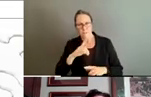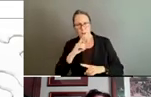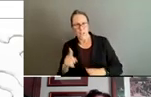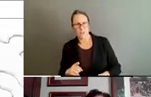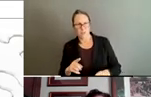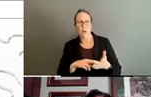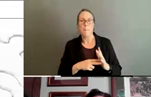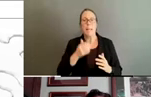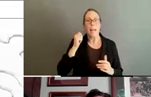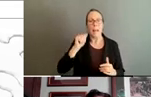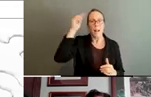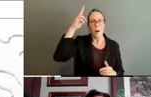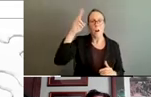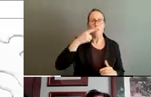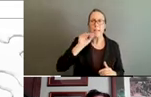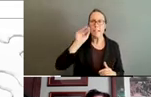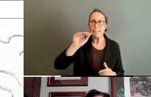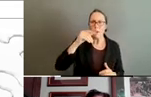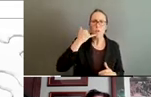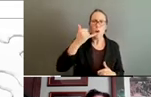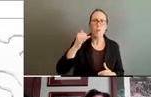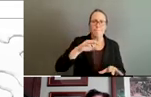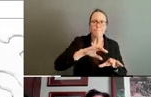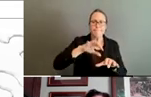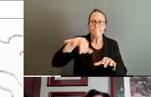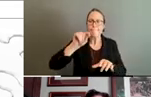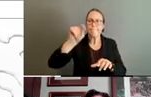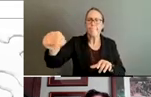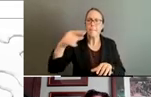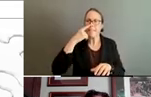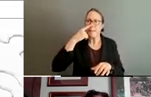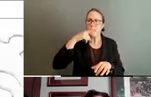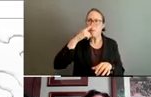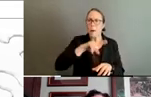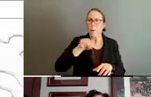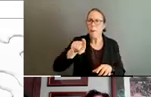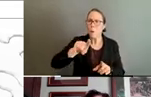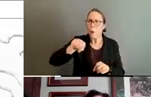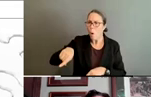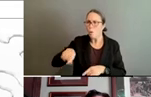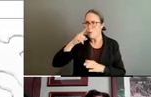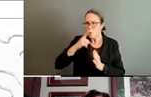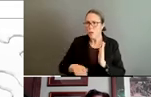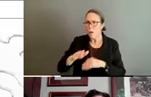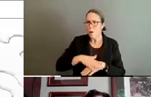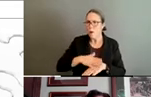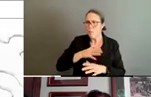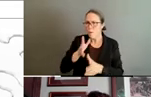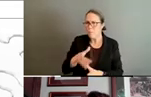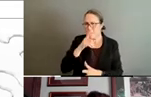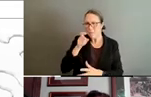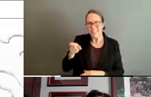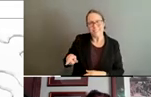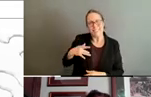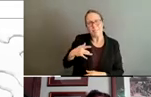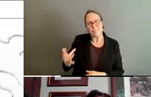neighbor. And they said, can you go over and check on her? Because it's not like her not to return the phone calls. And so they went over, and